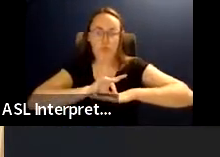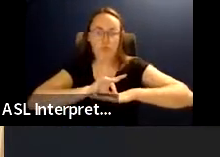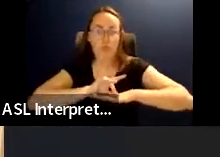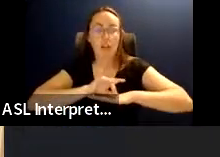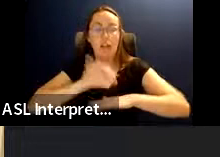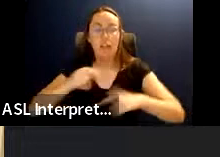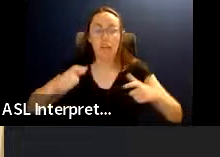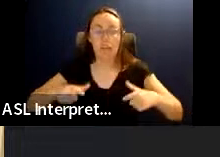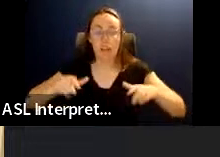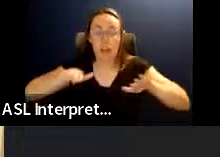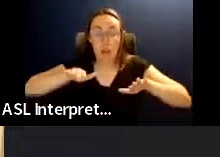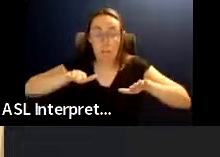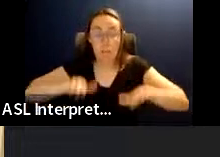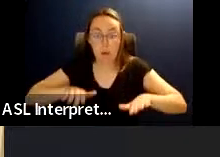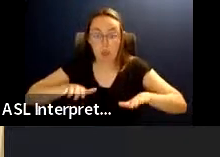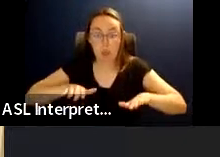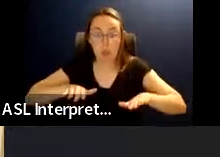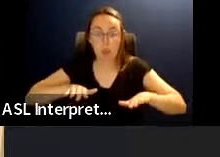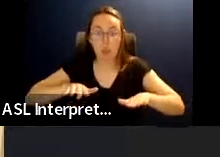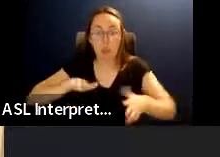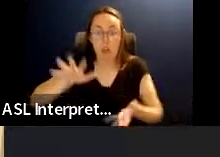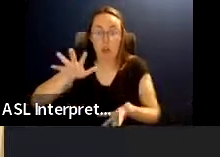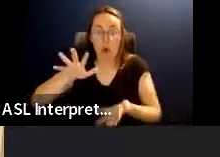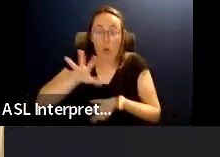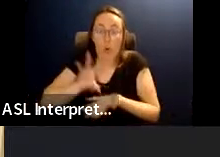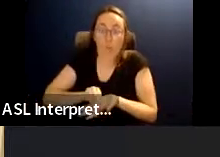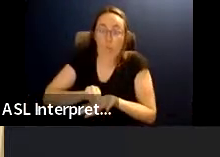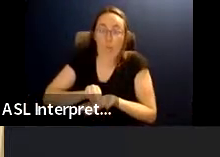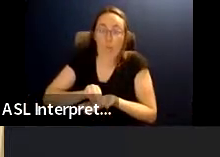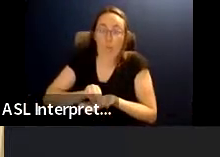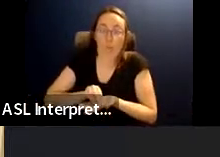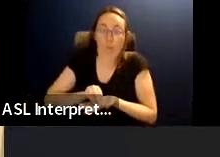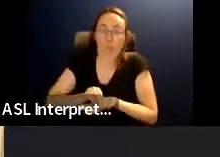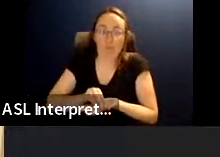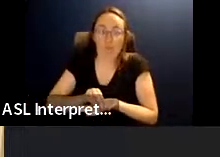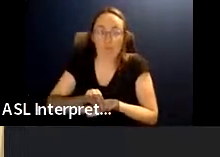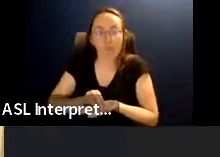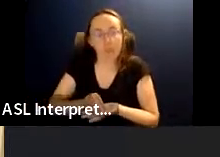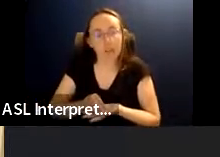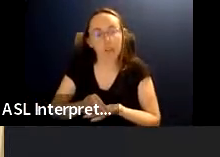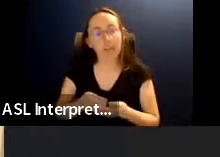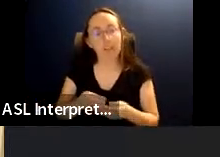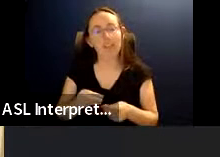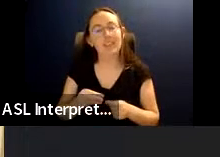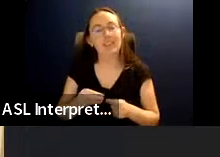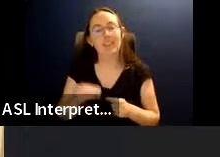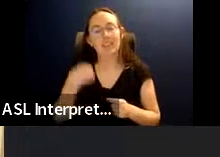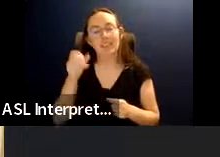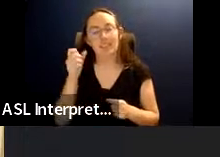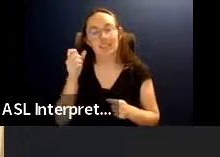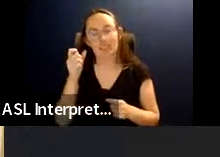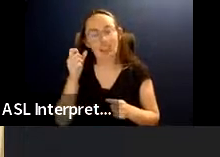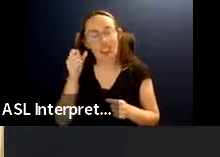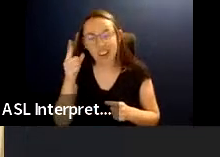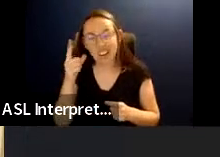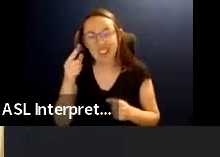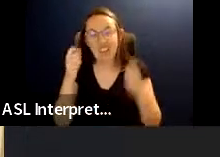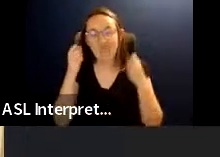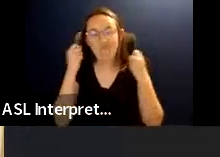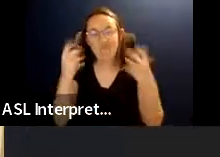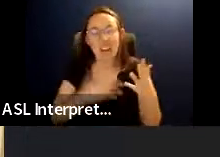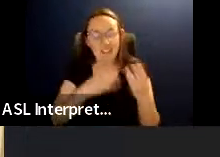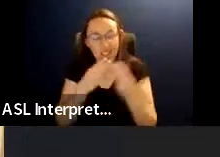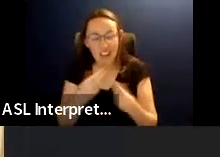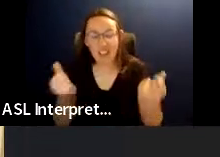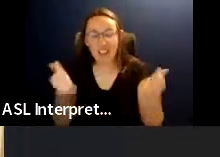plate, it creates a suction. And I create a lot of solutions by looking at the world upside down and inside out